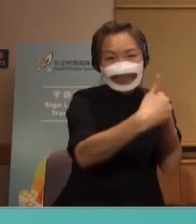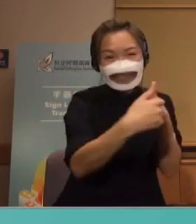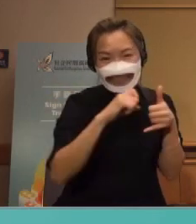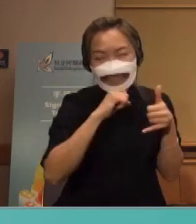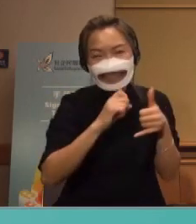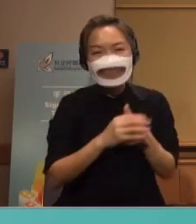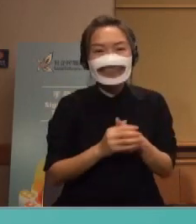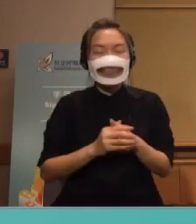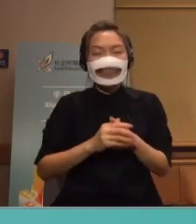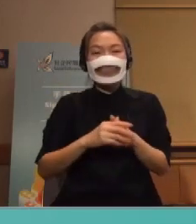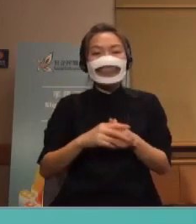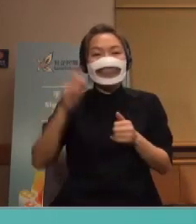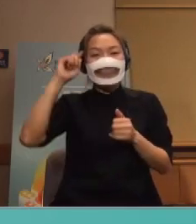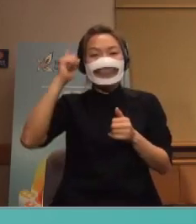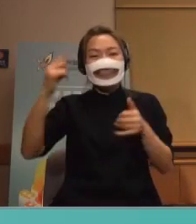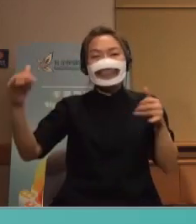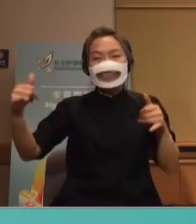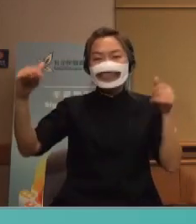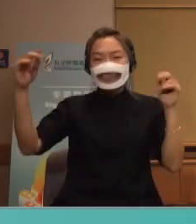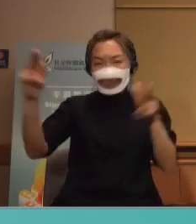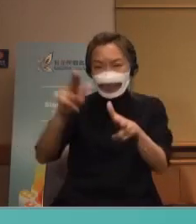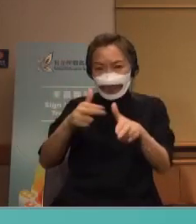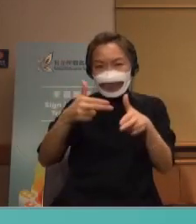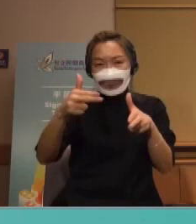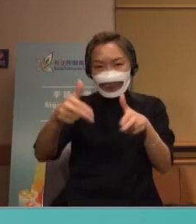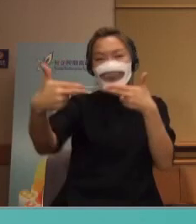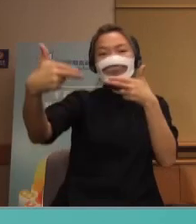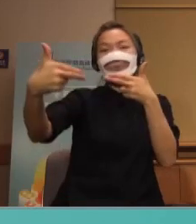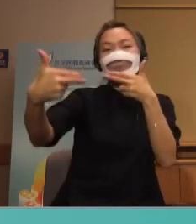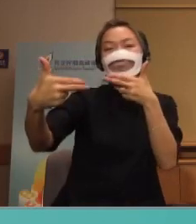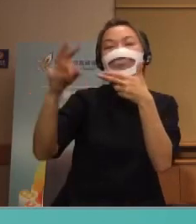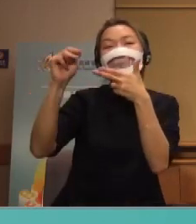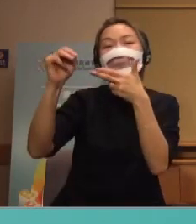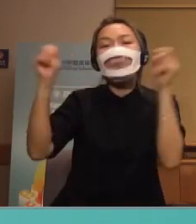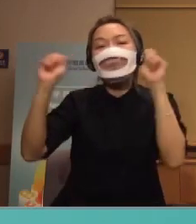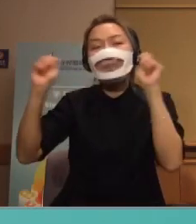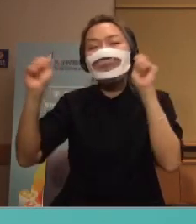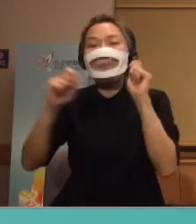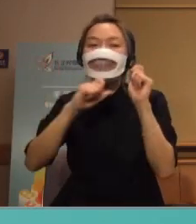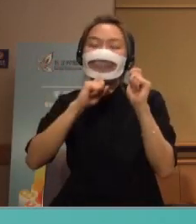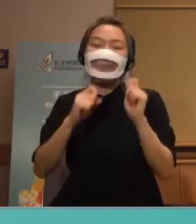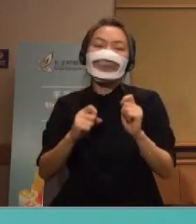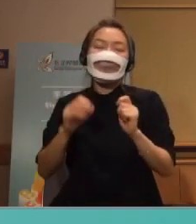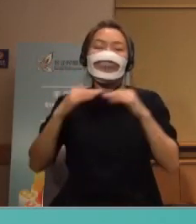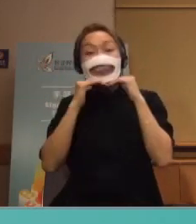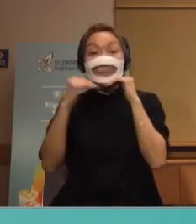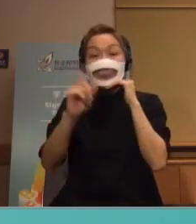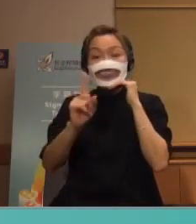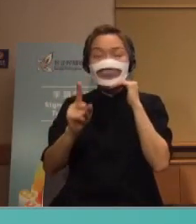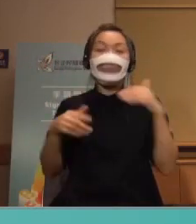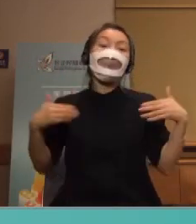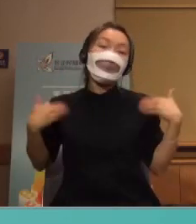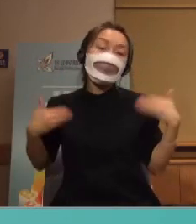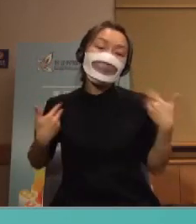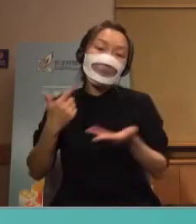all the holders there. So we try to make it fun and try to like, what we're trying to do right now is like, okay, like floor price doesn't make any